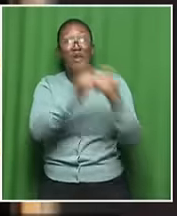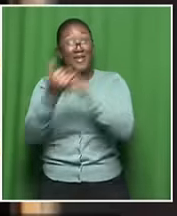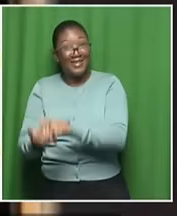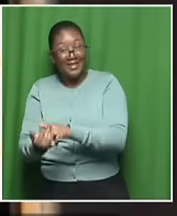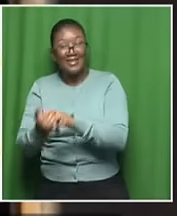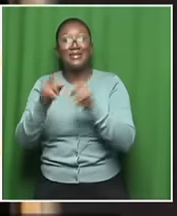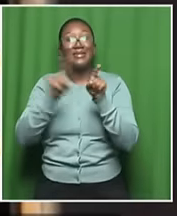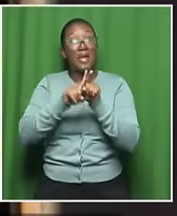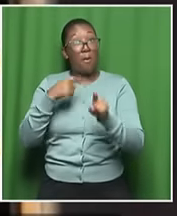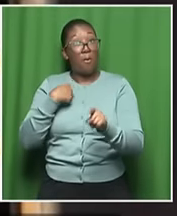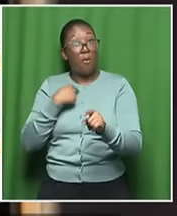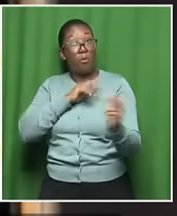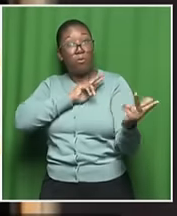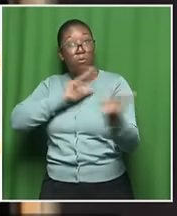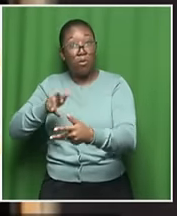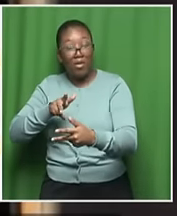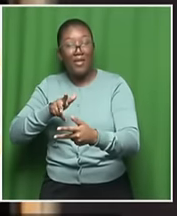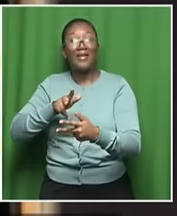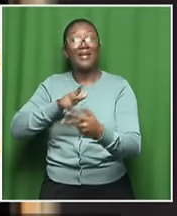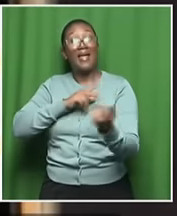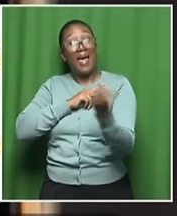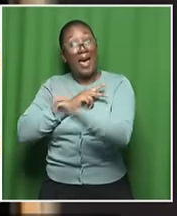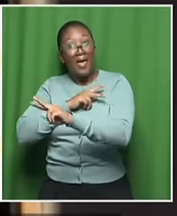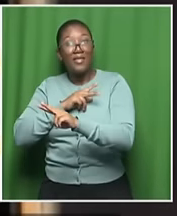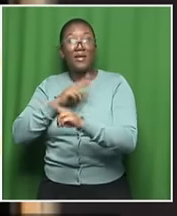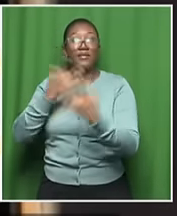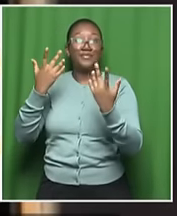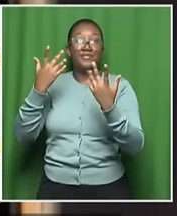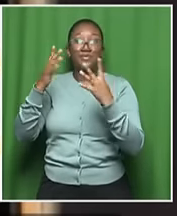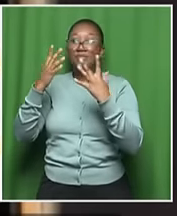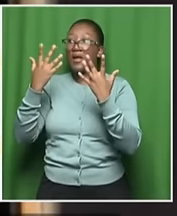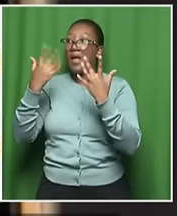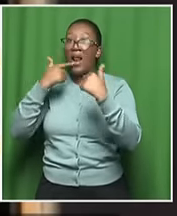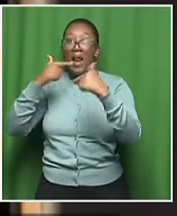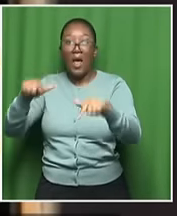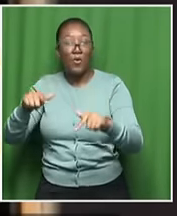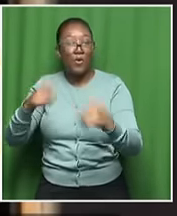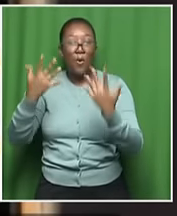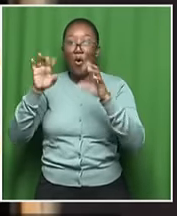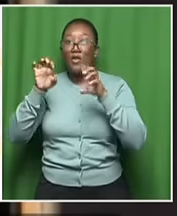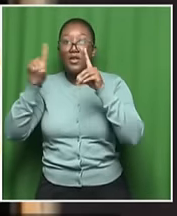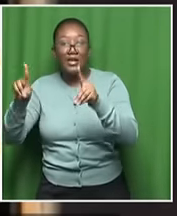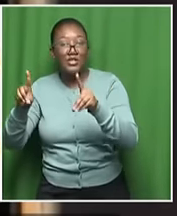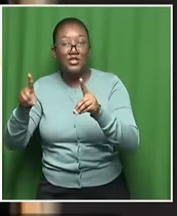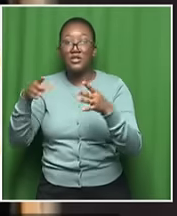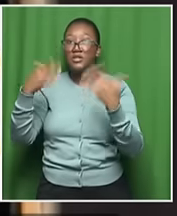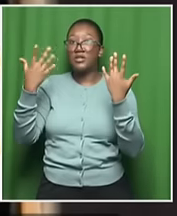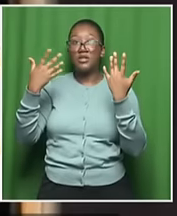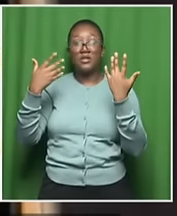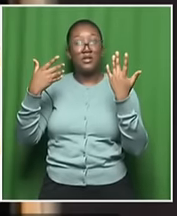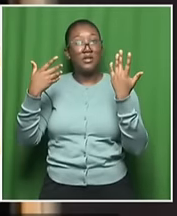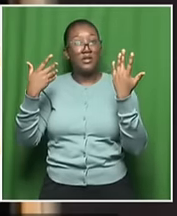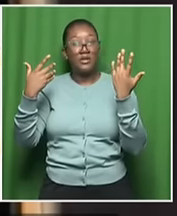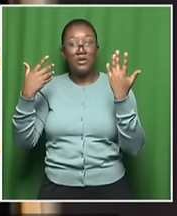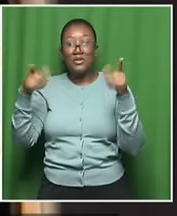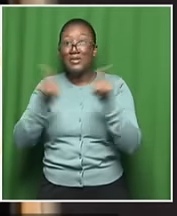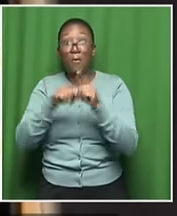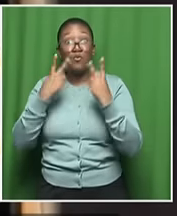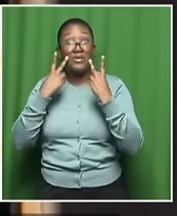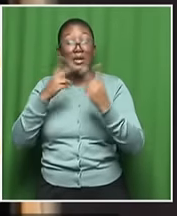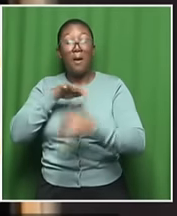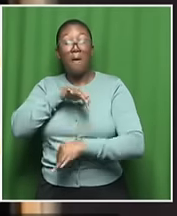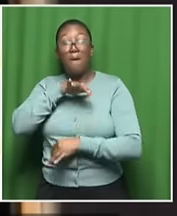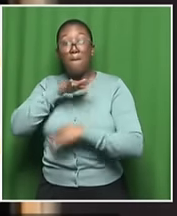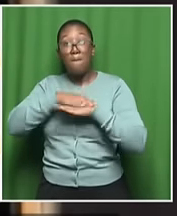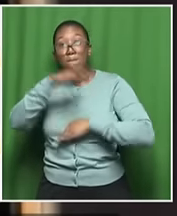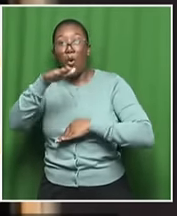indigenous languages and mother tongue education. For instance, the largest group in South Africa is Zulu,